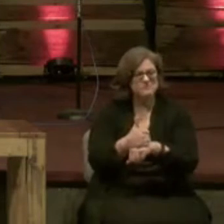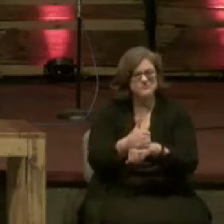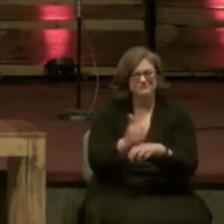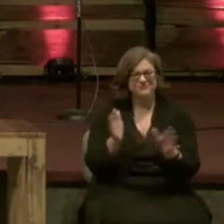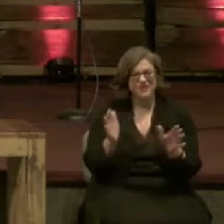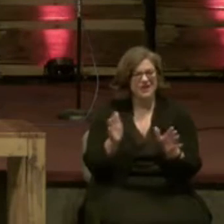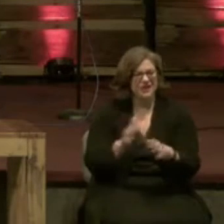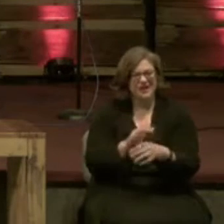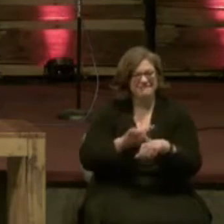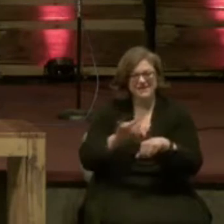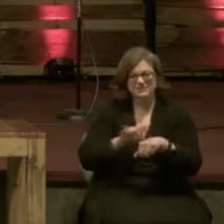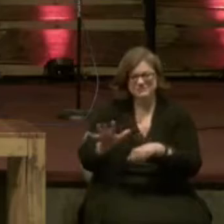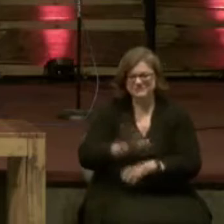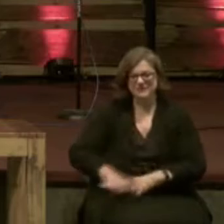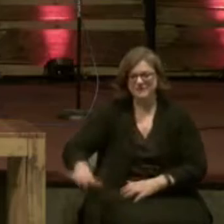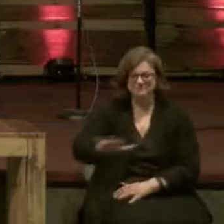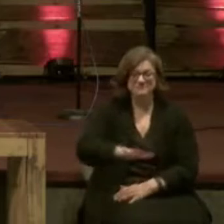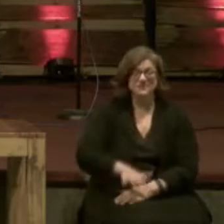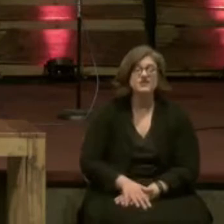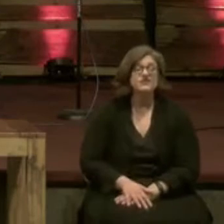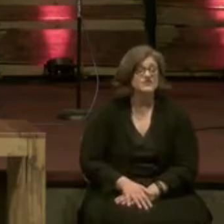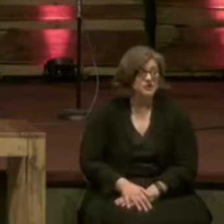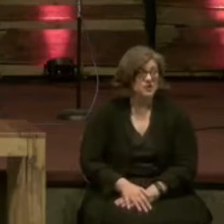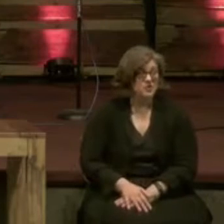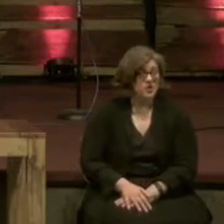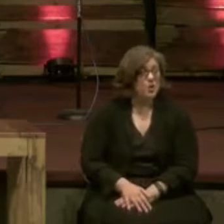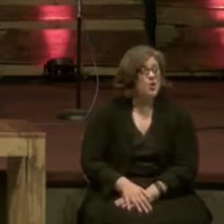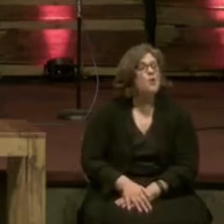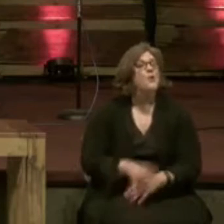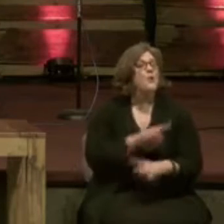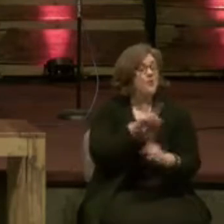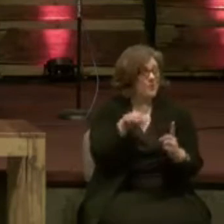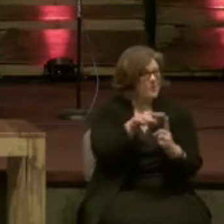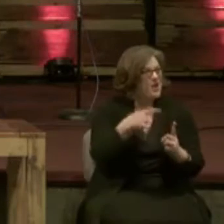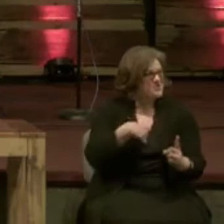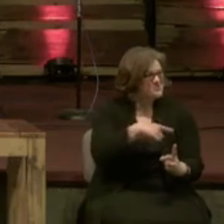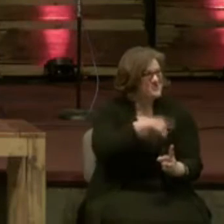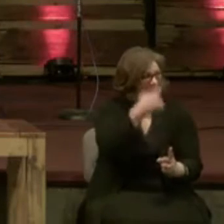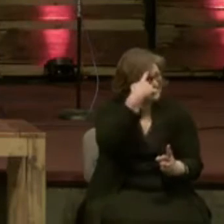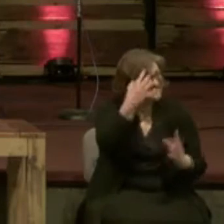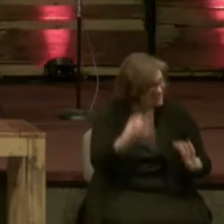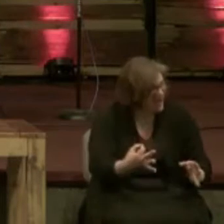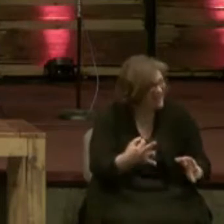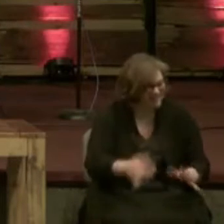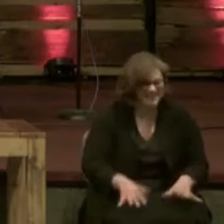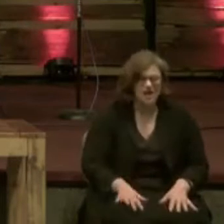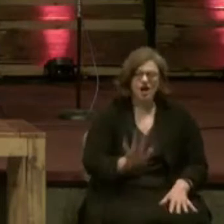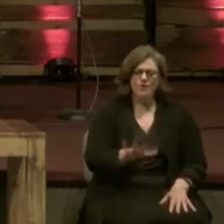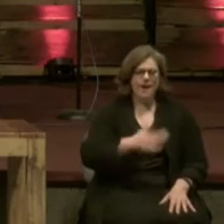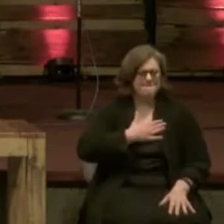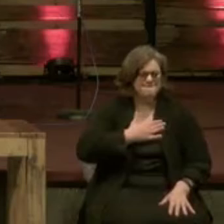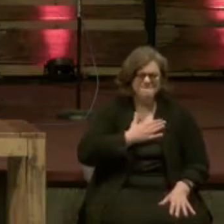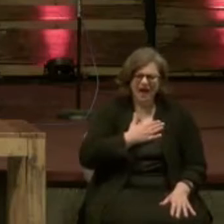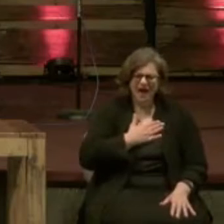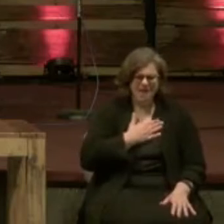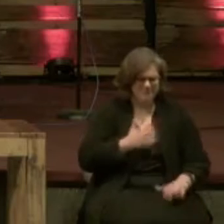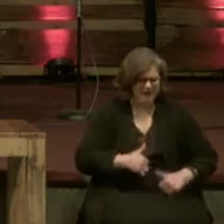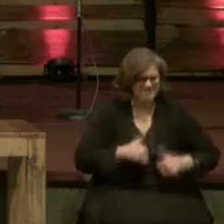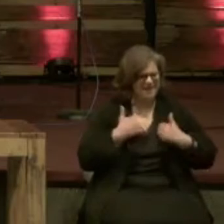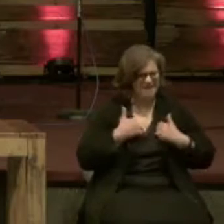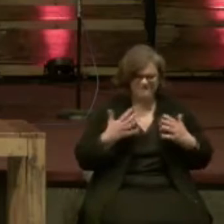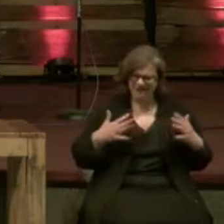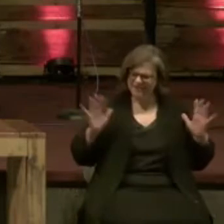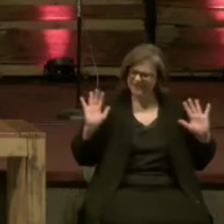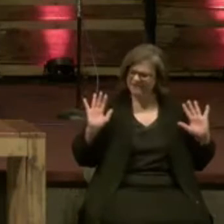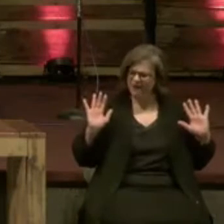is that when we do make room for Jesus, when we say, Jesus, I'm going to get off the throne of my life, and that's your spot. You're going to be leader. You're